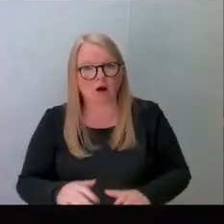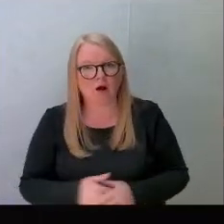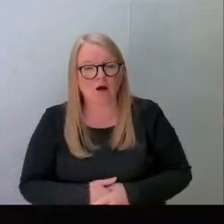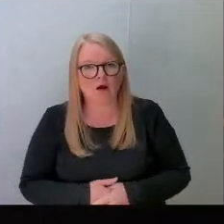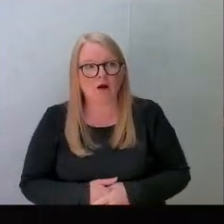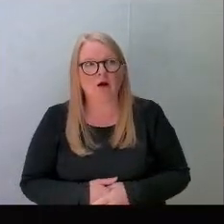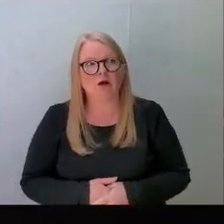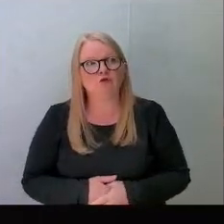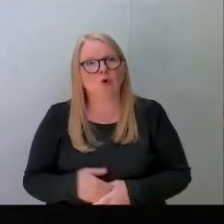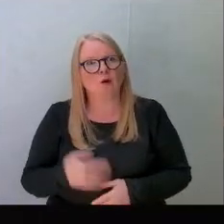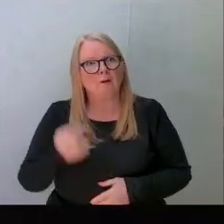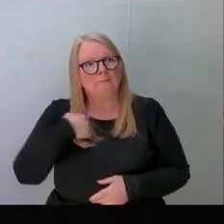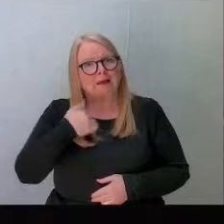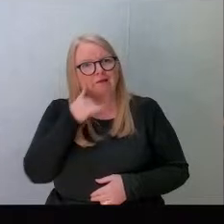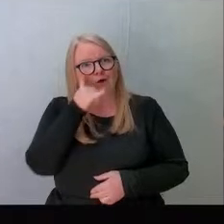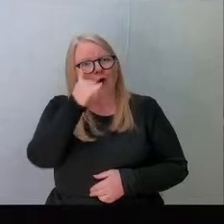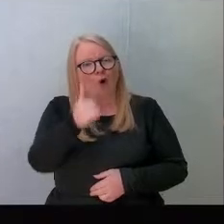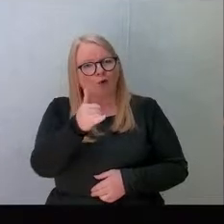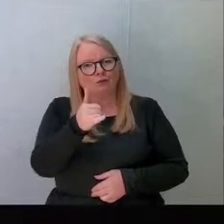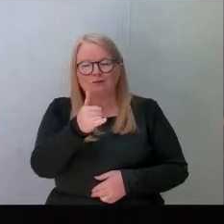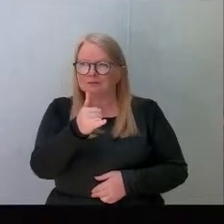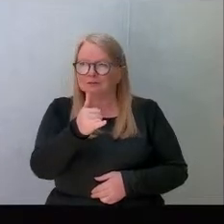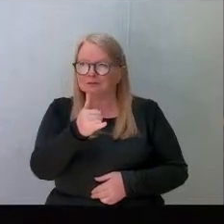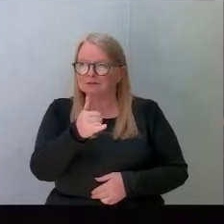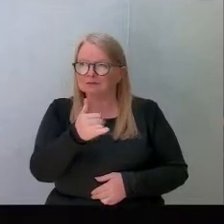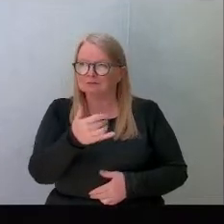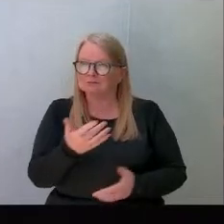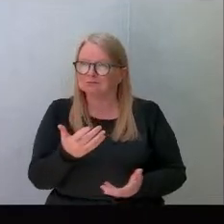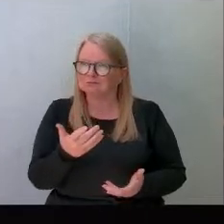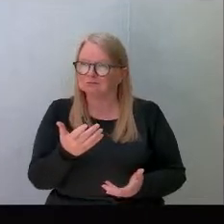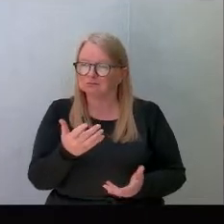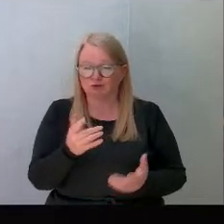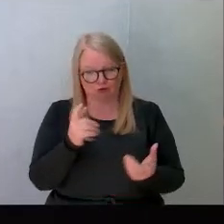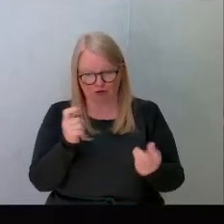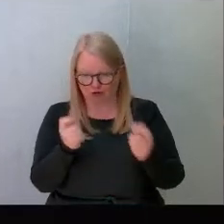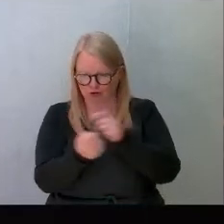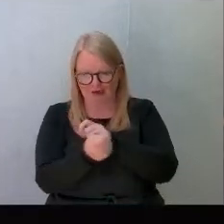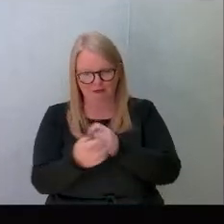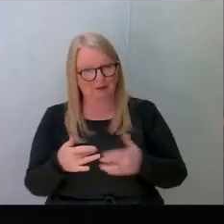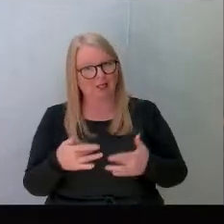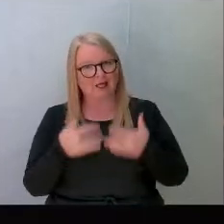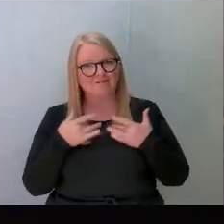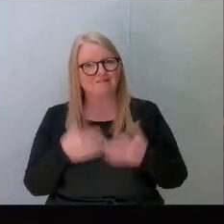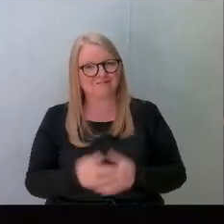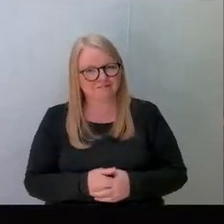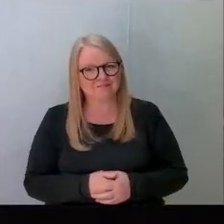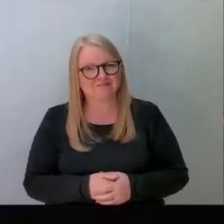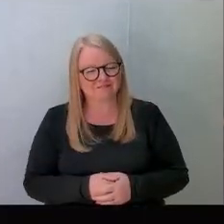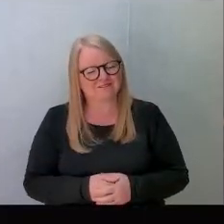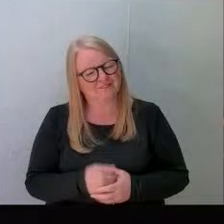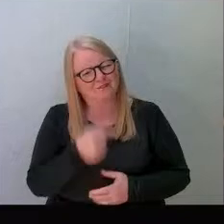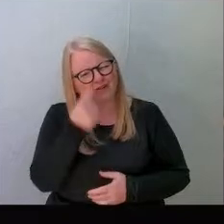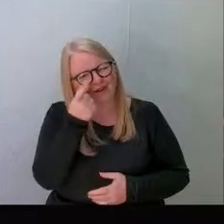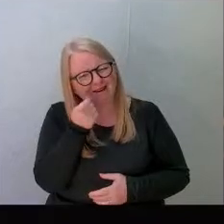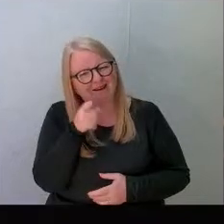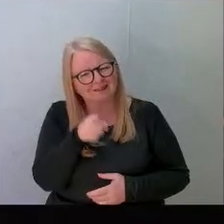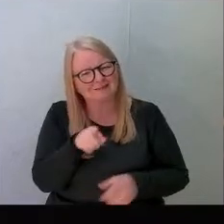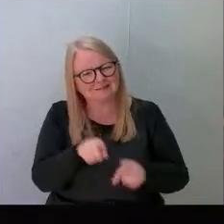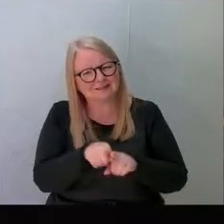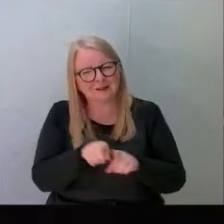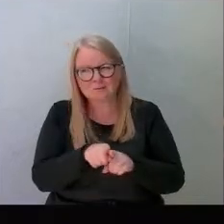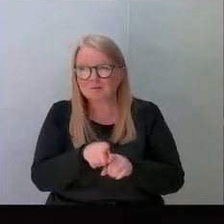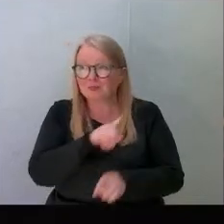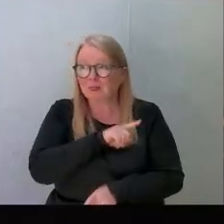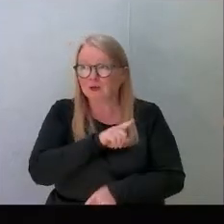So that act by the admissions tutor completely changed my life. And you can do that to other people. And that is